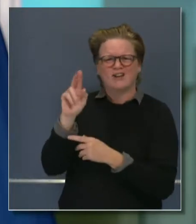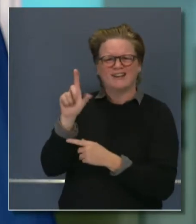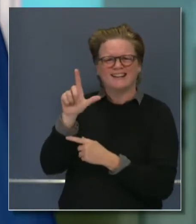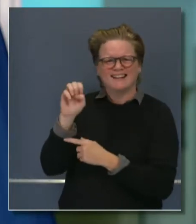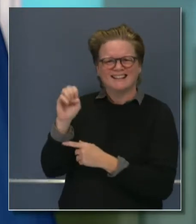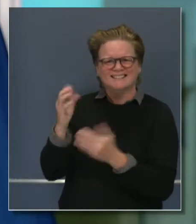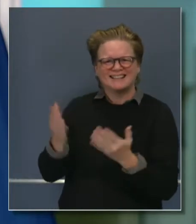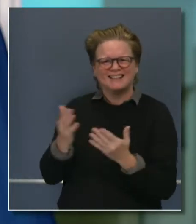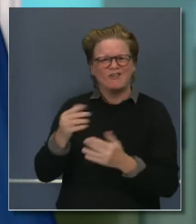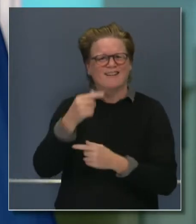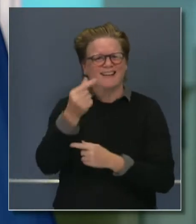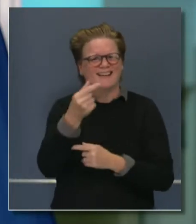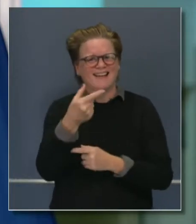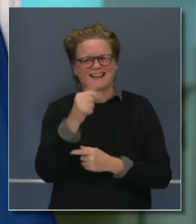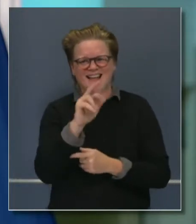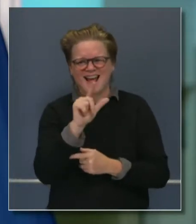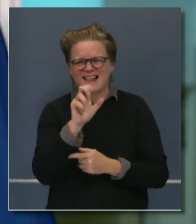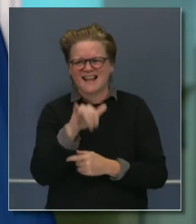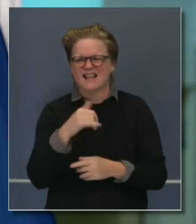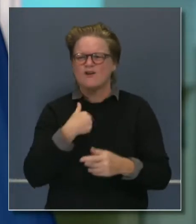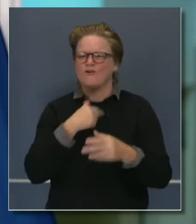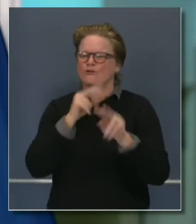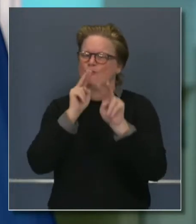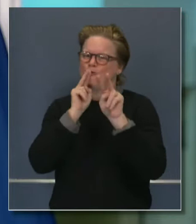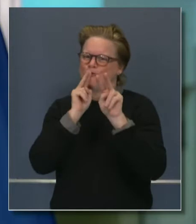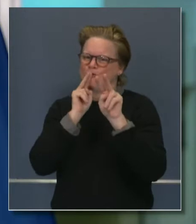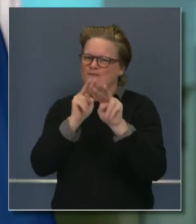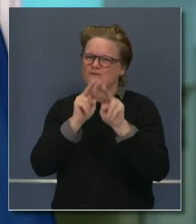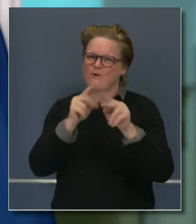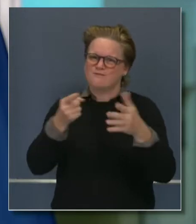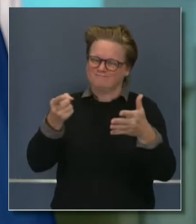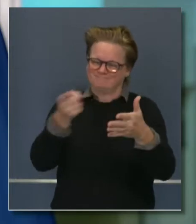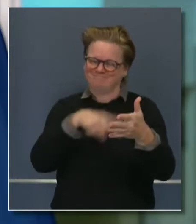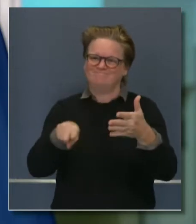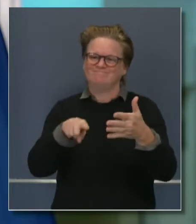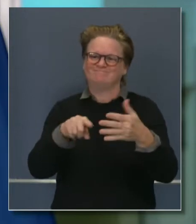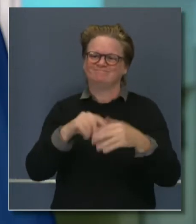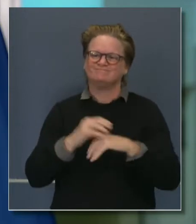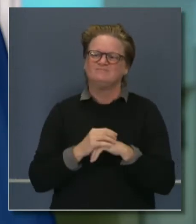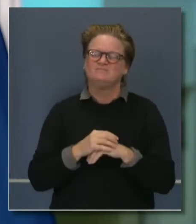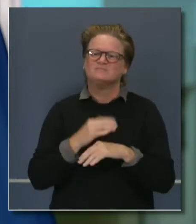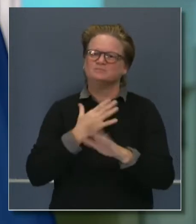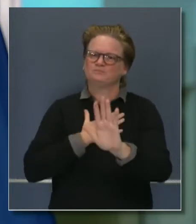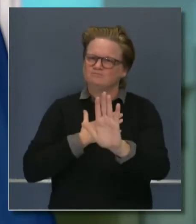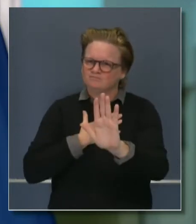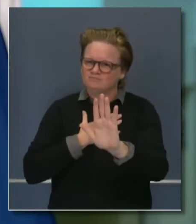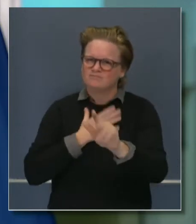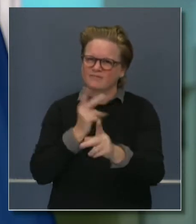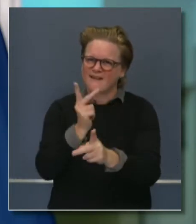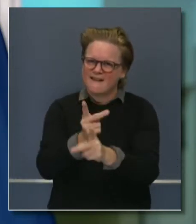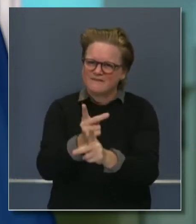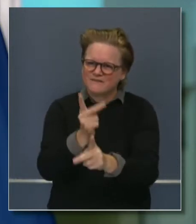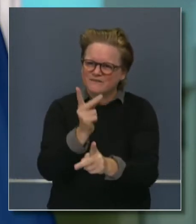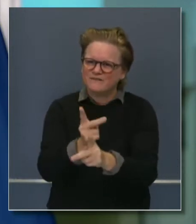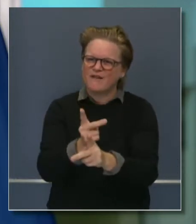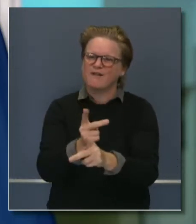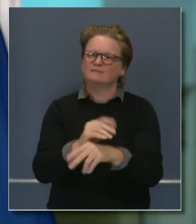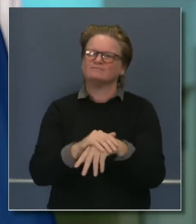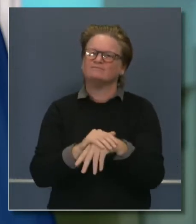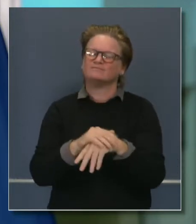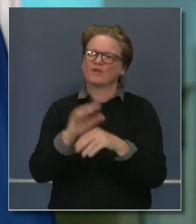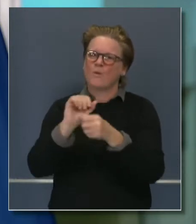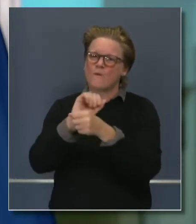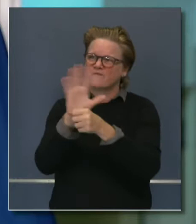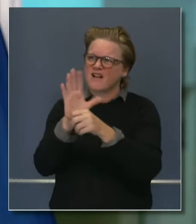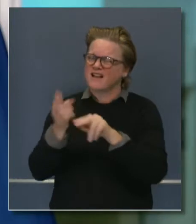but please take seriously the new rates, the new positivity numbers. Take